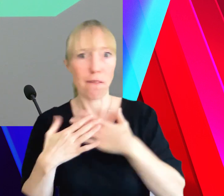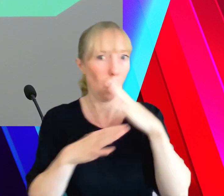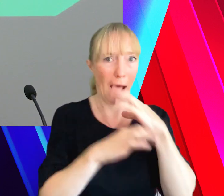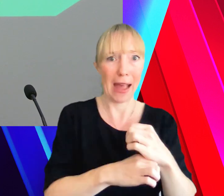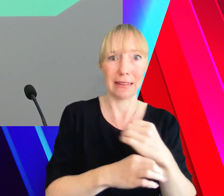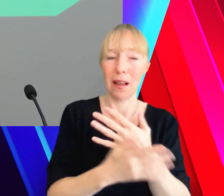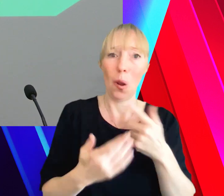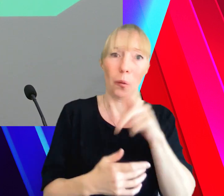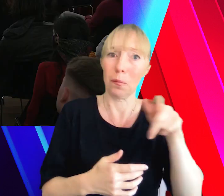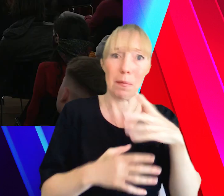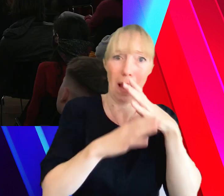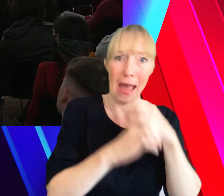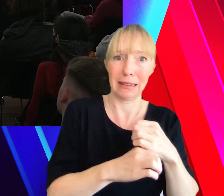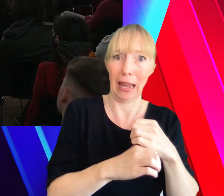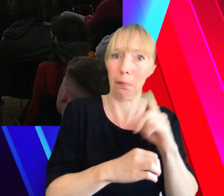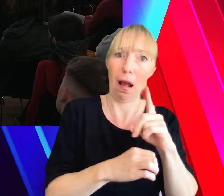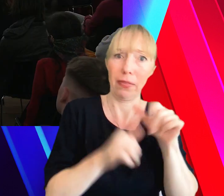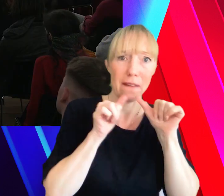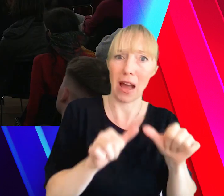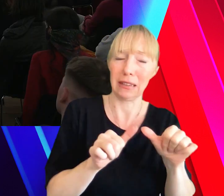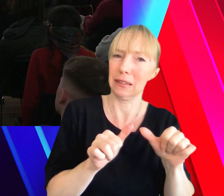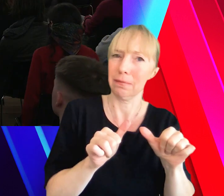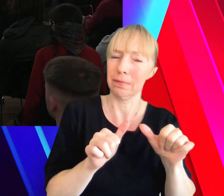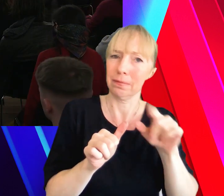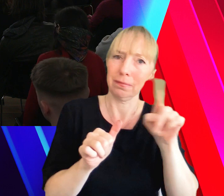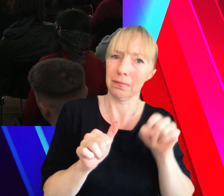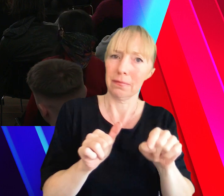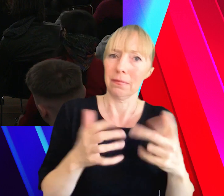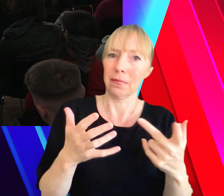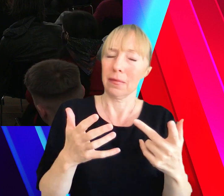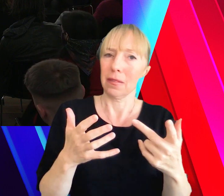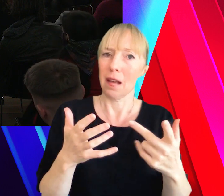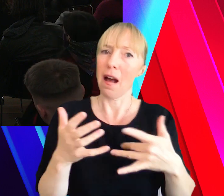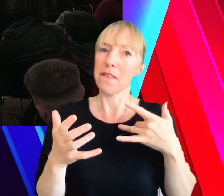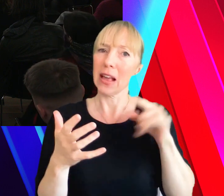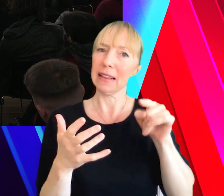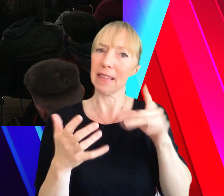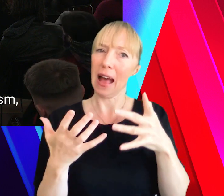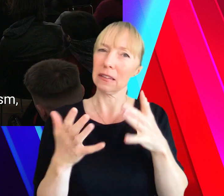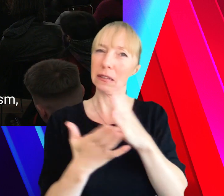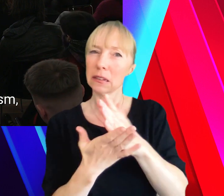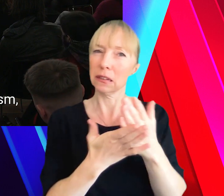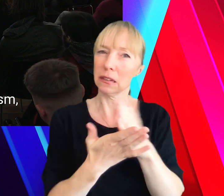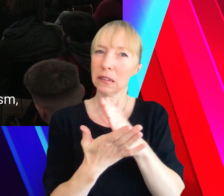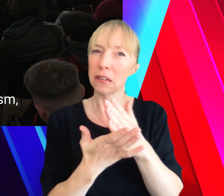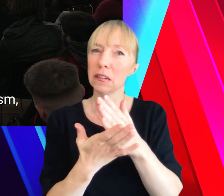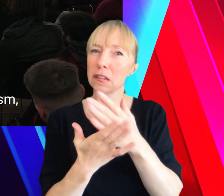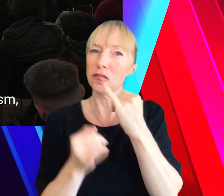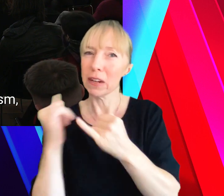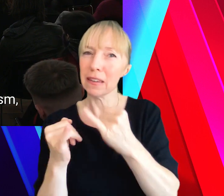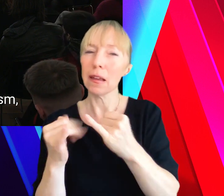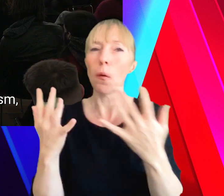those films, but they're fans of them for some reason. A lot of that I feels like is always that sort of on that